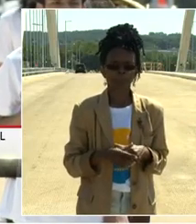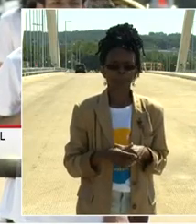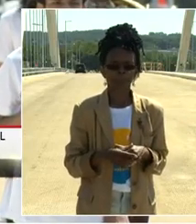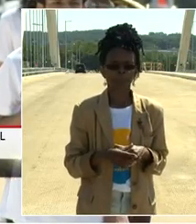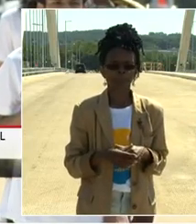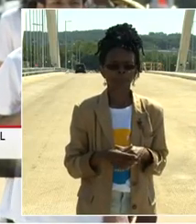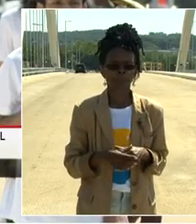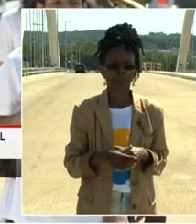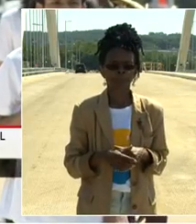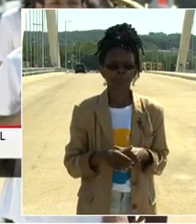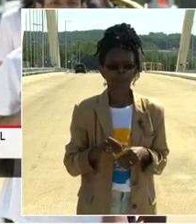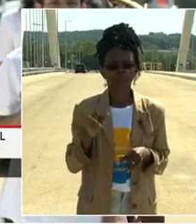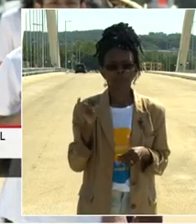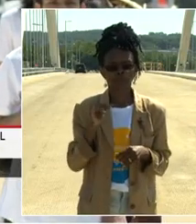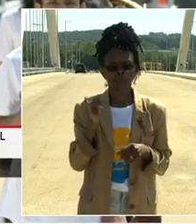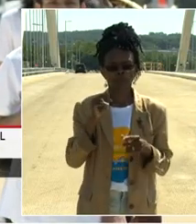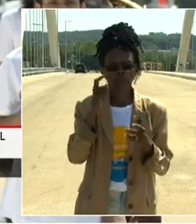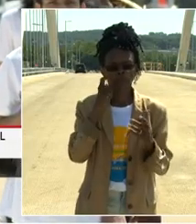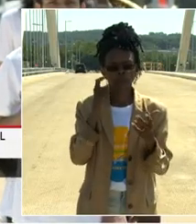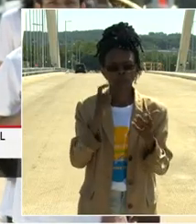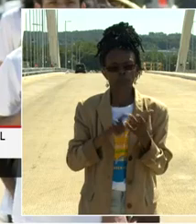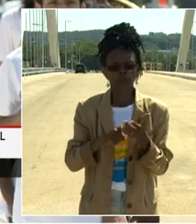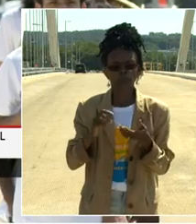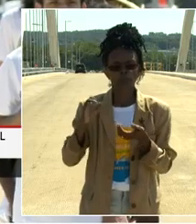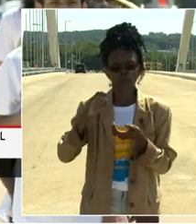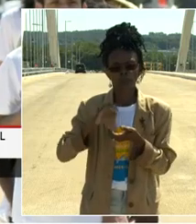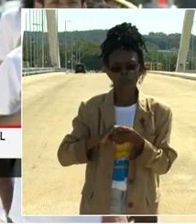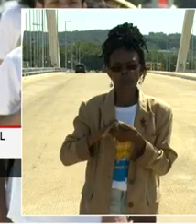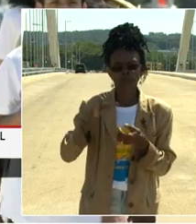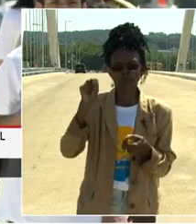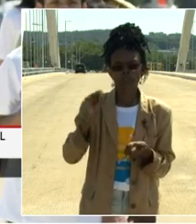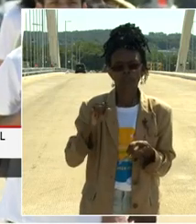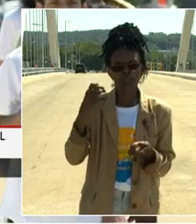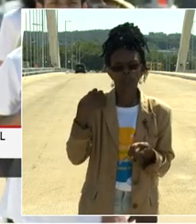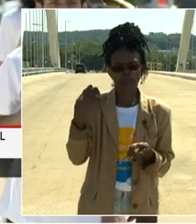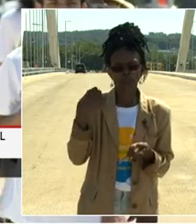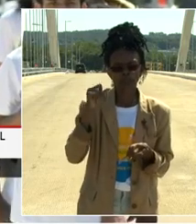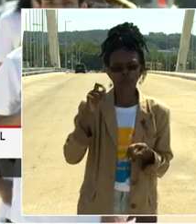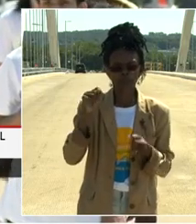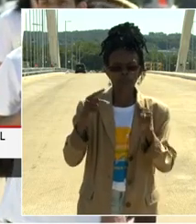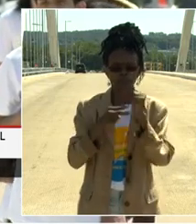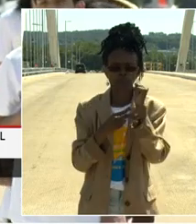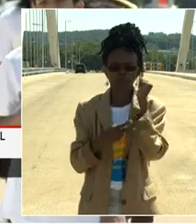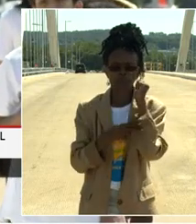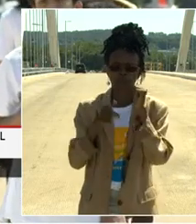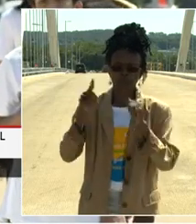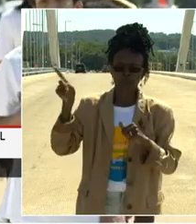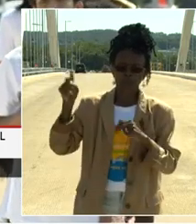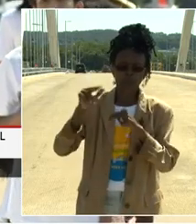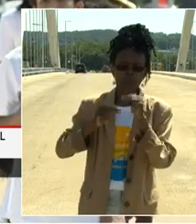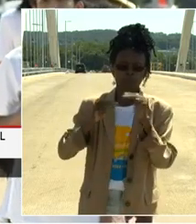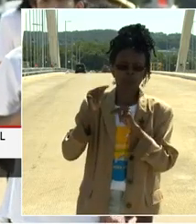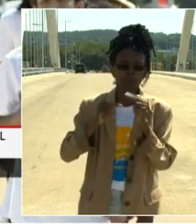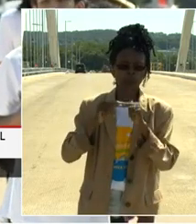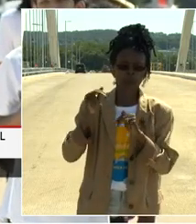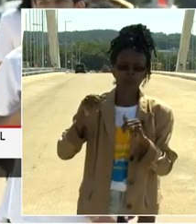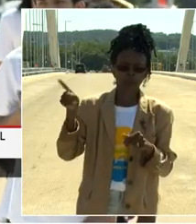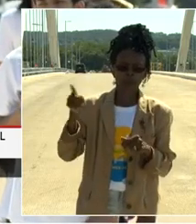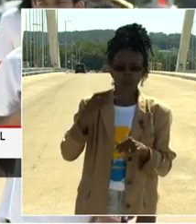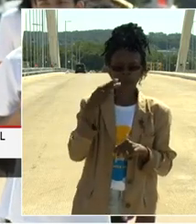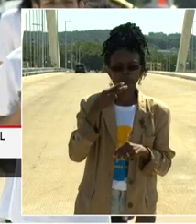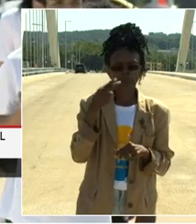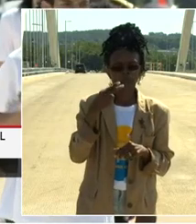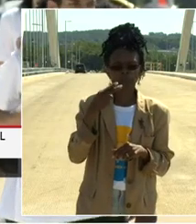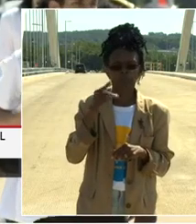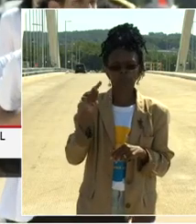I also have to acknowledge our partners, the South Capitol Street Bridge builders, H&TB, John Whitney,